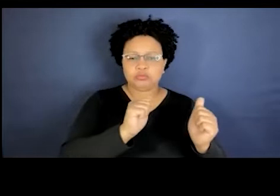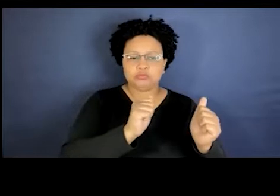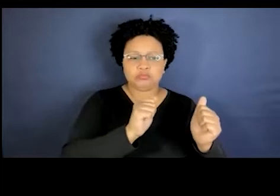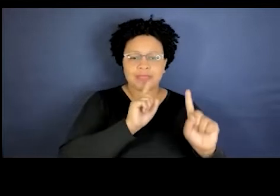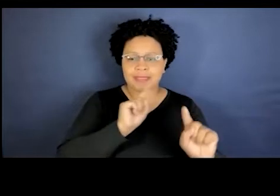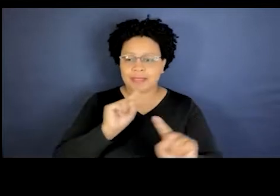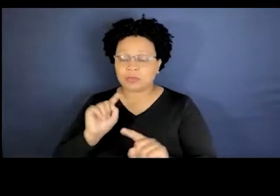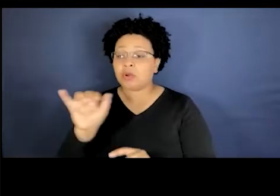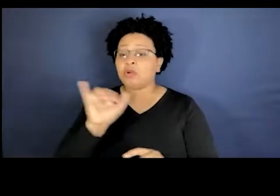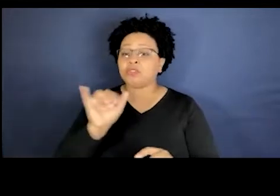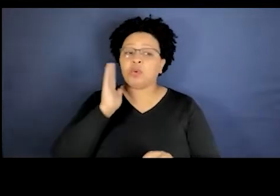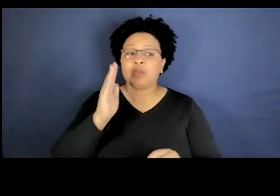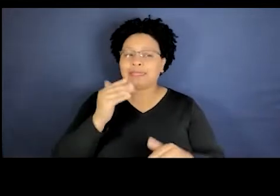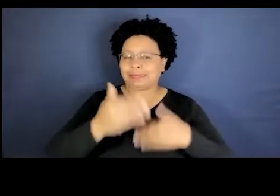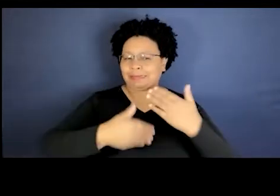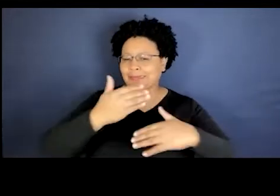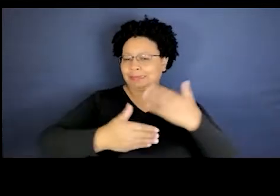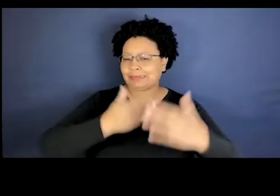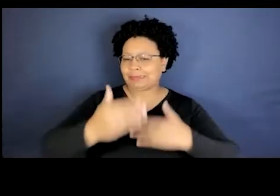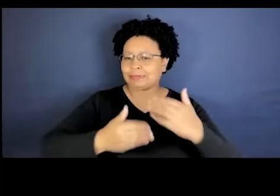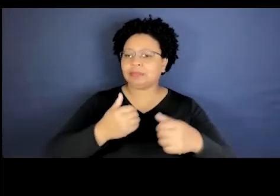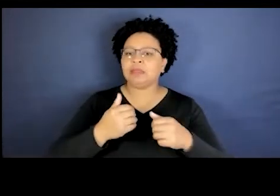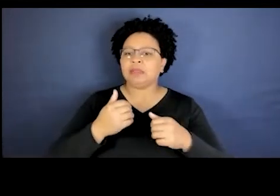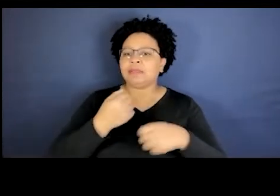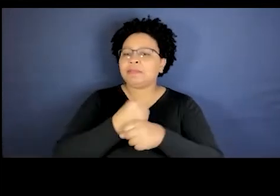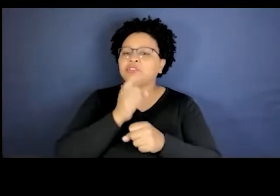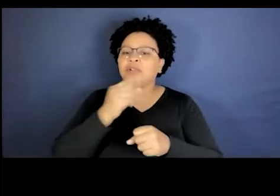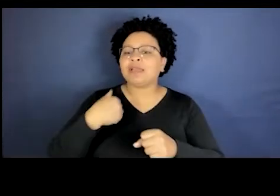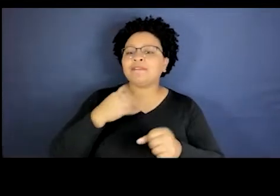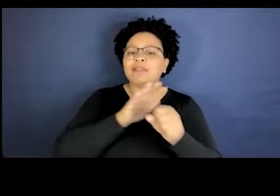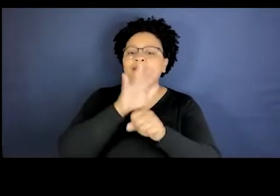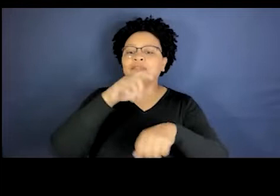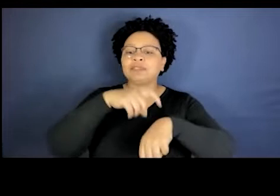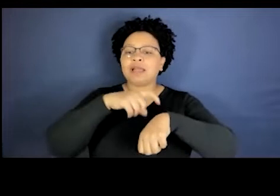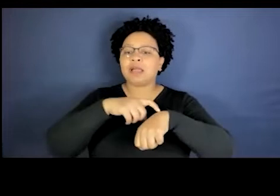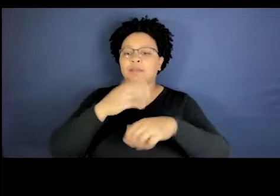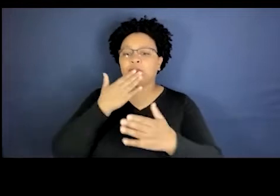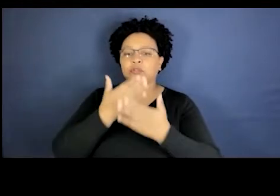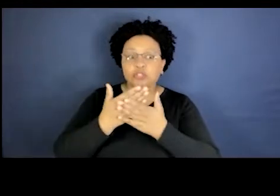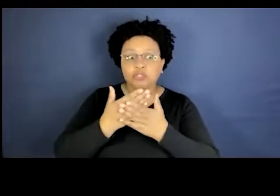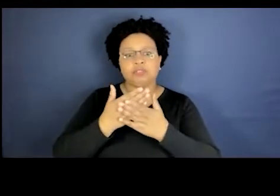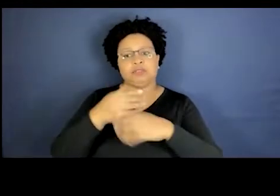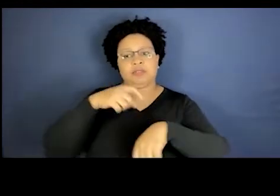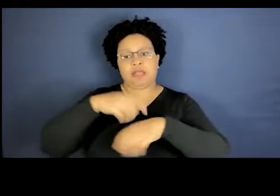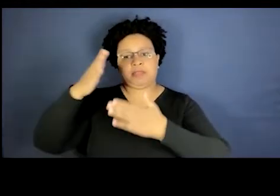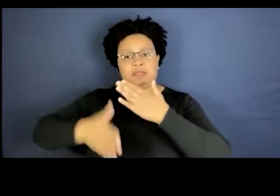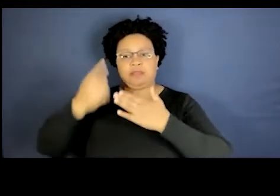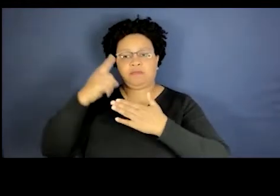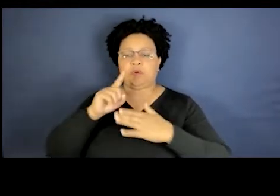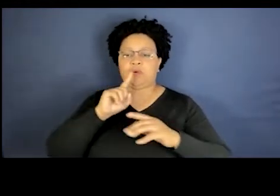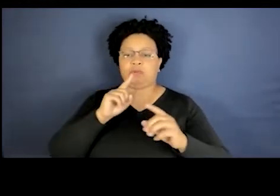we will probably move forward and make sure that we have enough time to have a good amount of time for question and answers at the end.